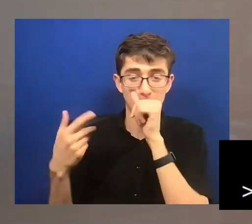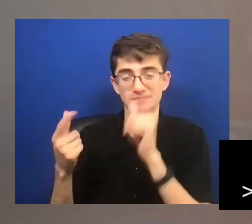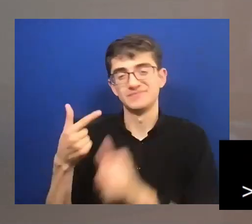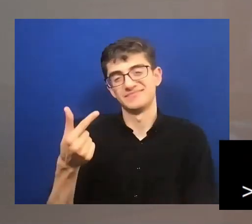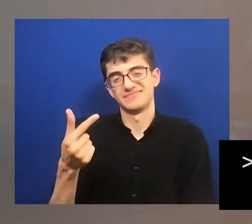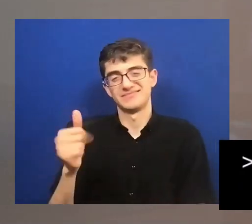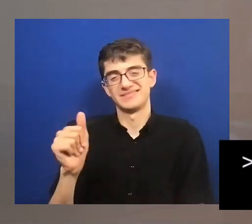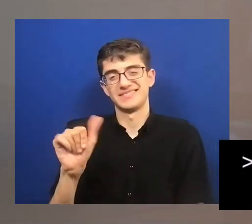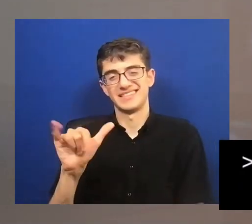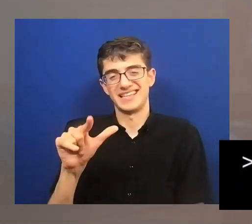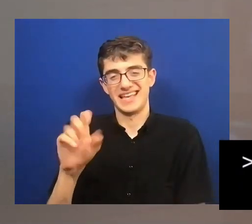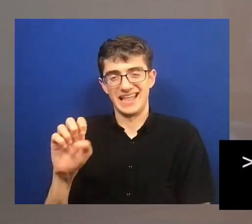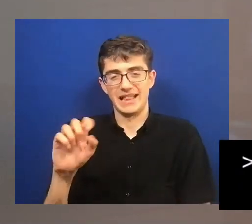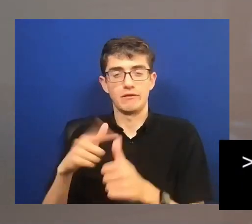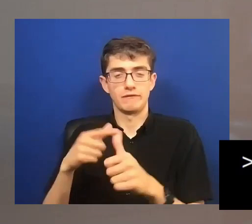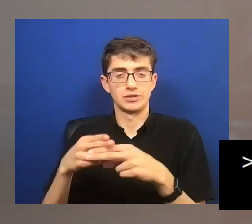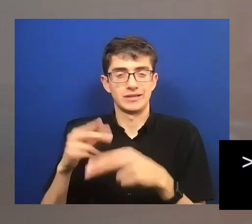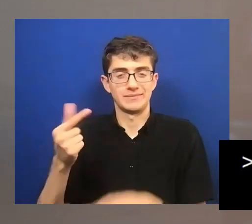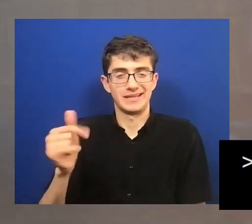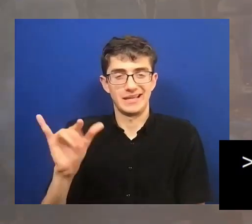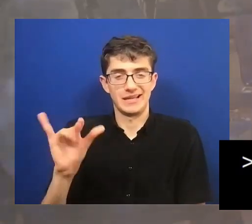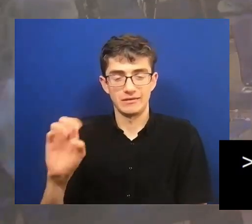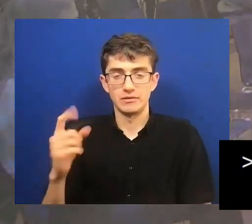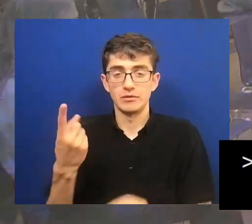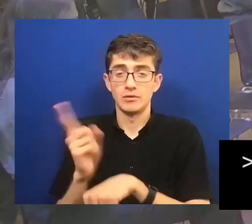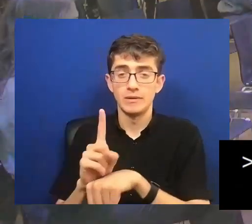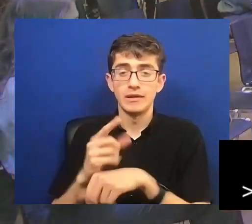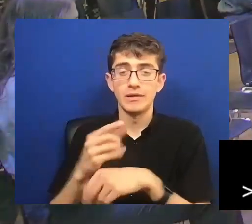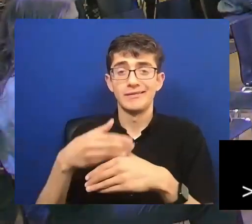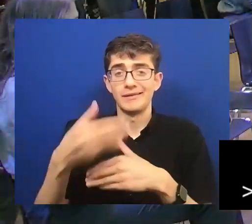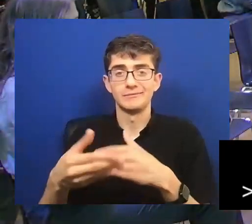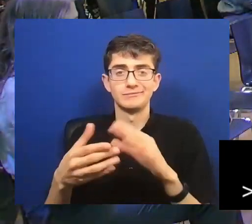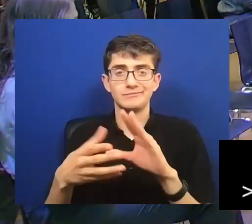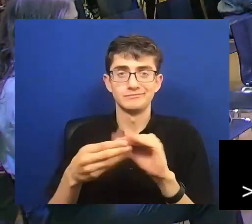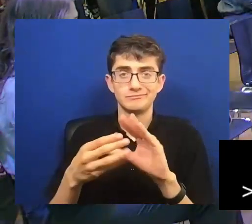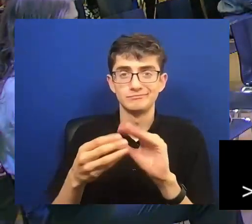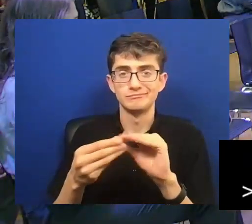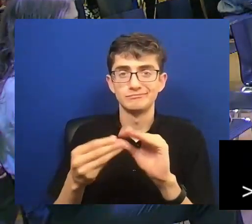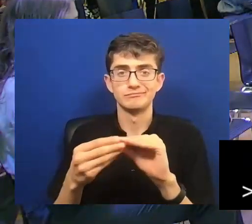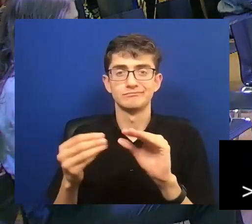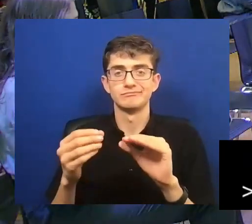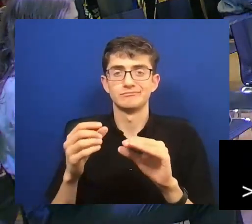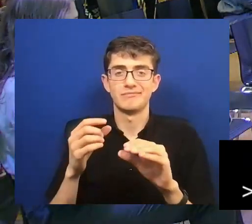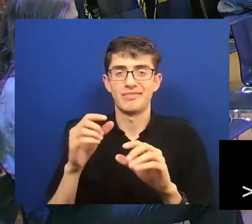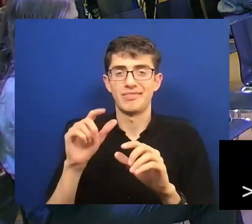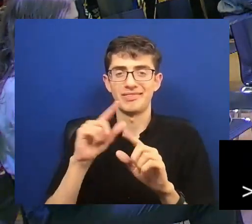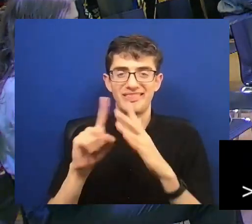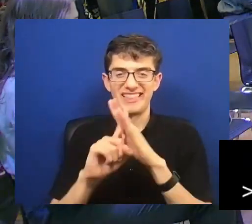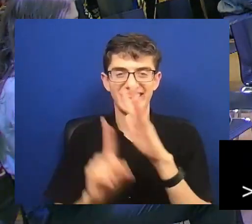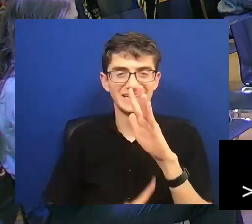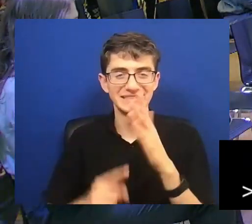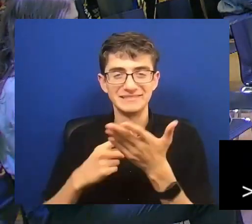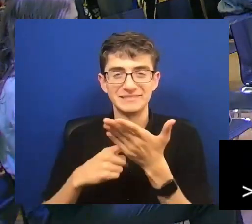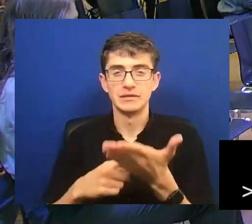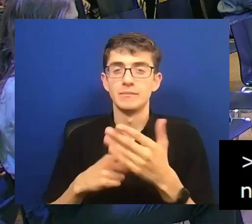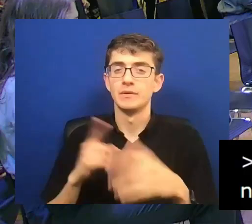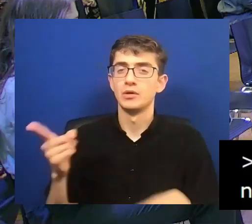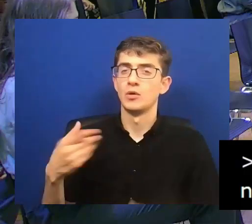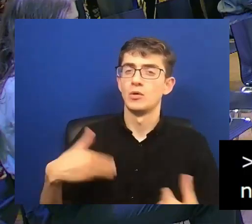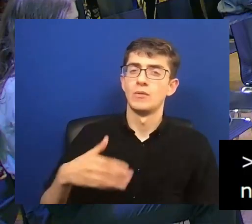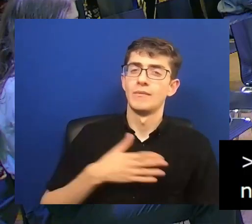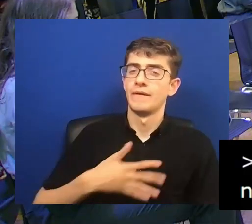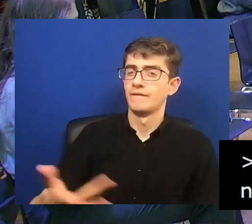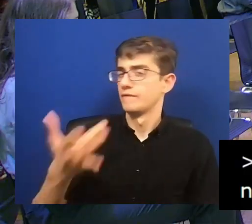talking about the lightning talks. Right after Gail, we're doing the lightning talks. My favorite person of all time.